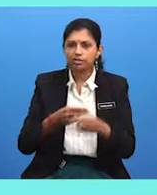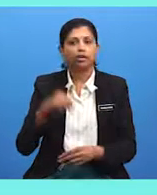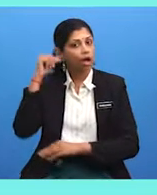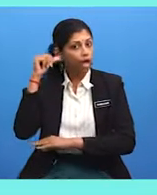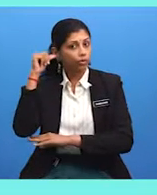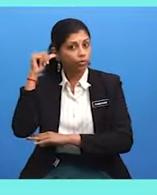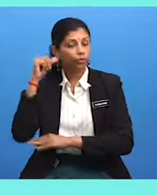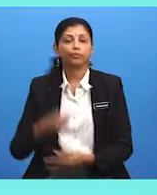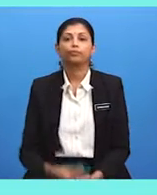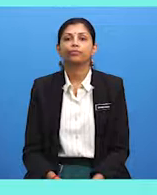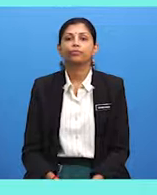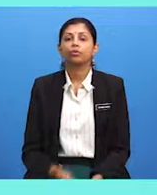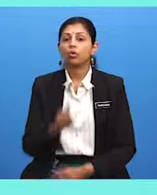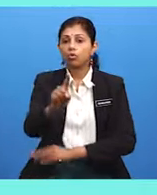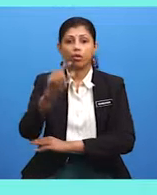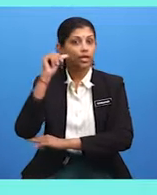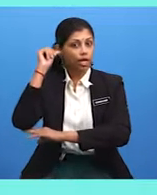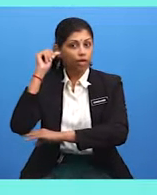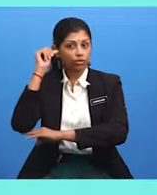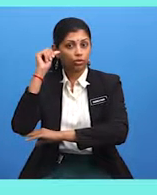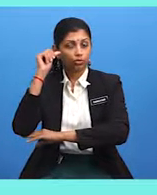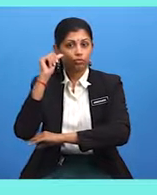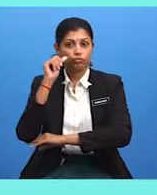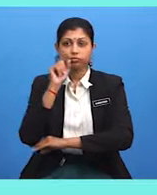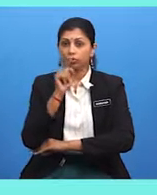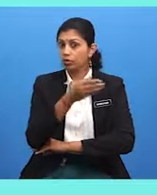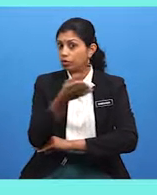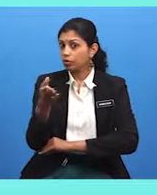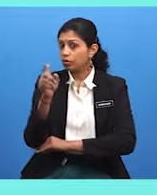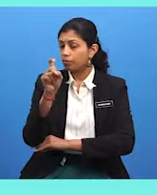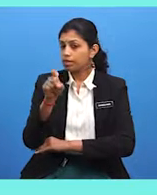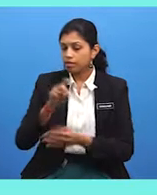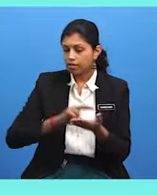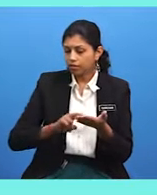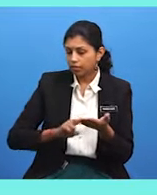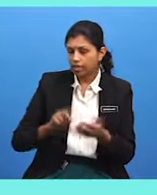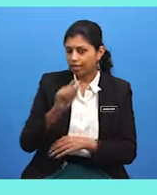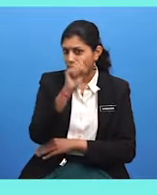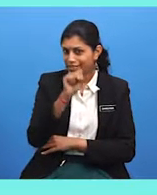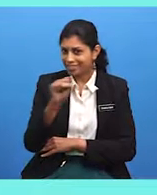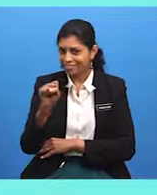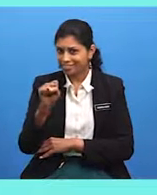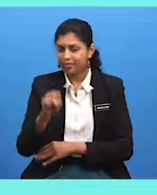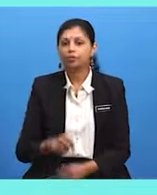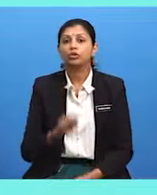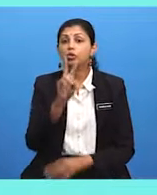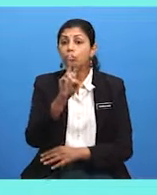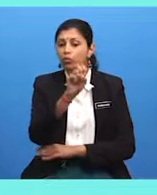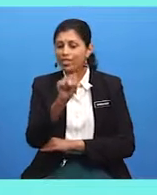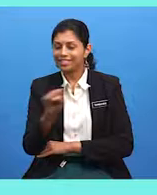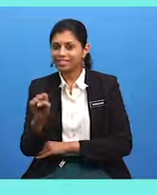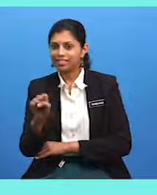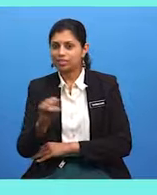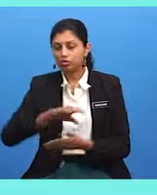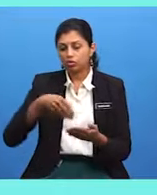For every text played, you tackle 2 questions. And that brings us